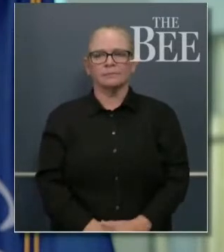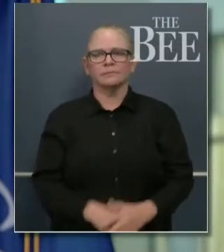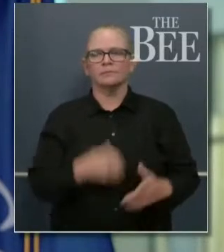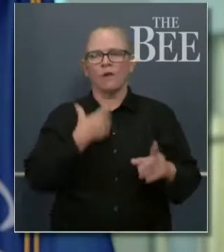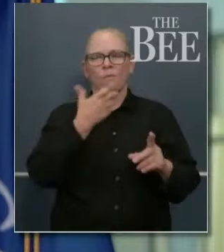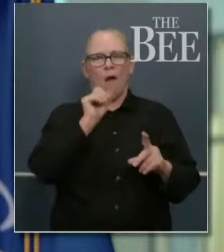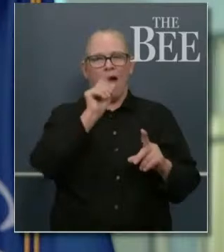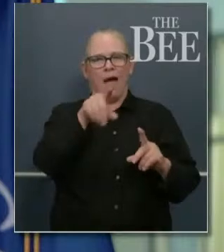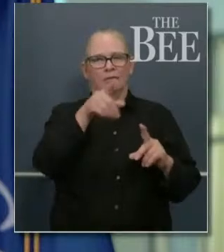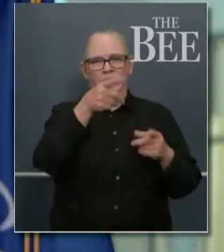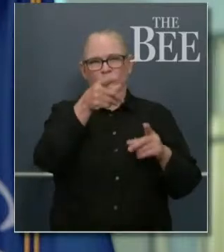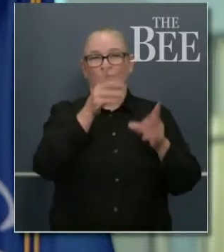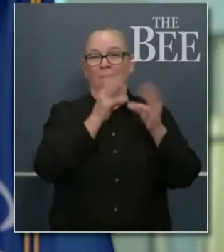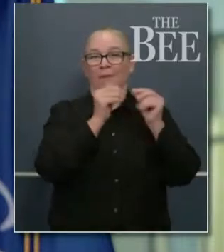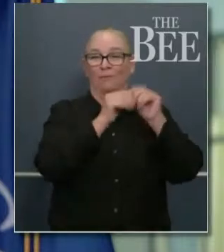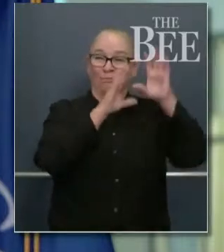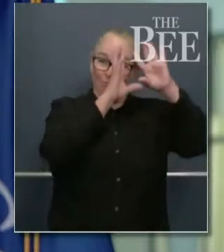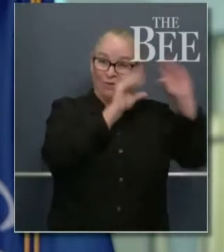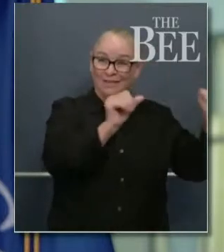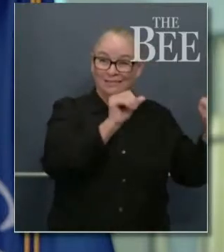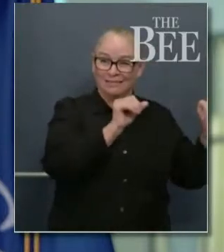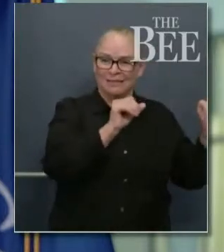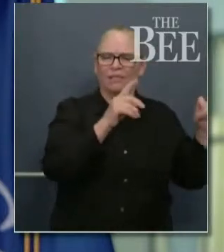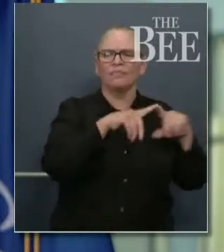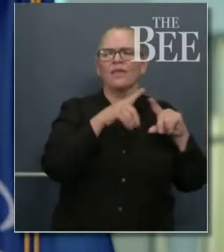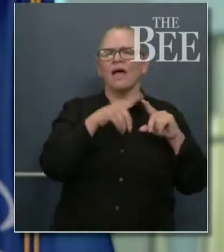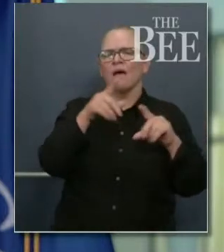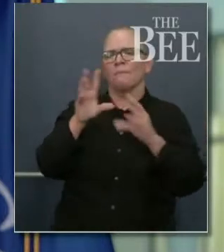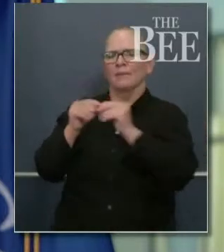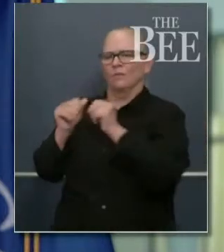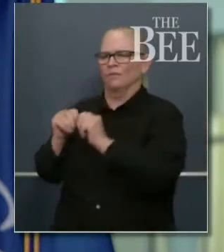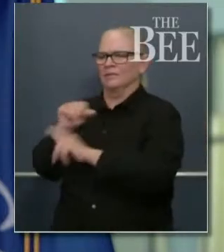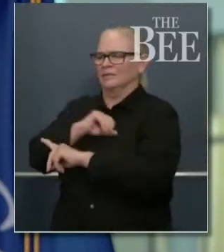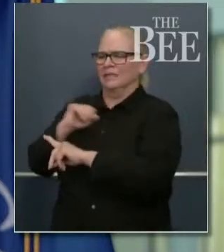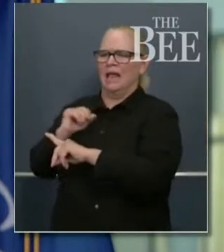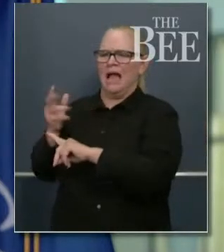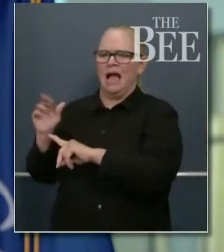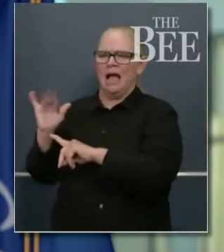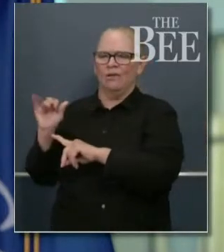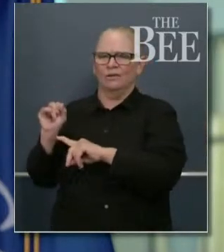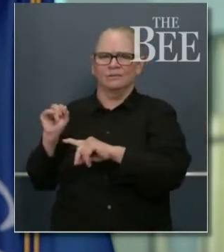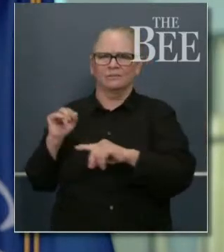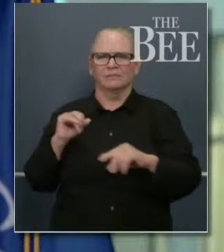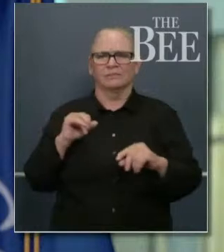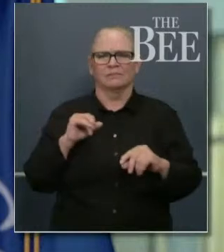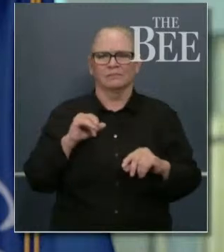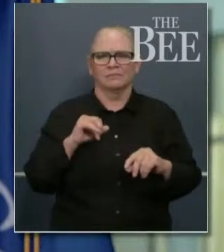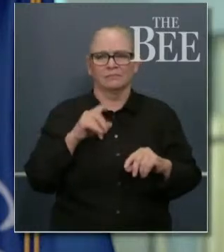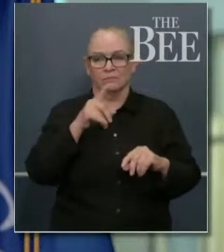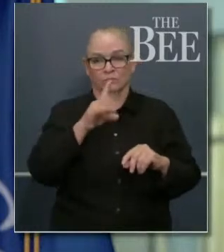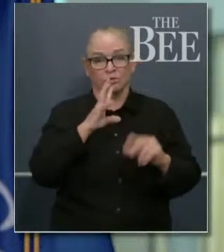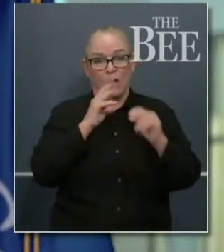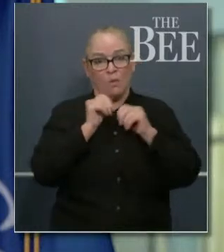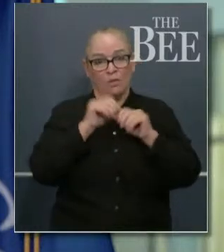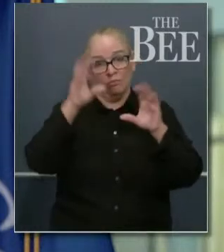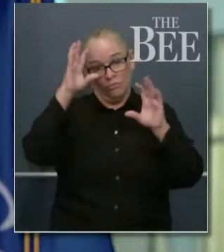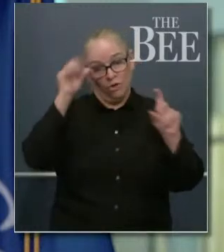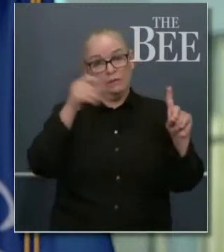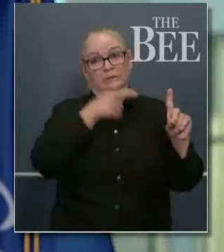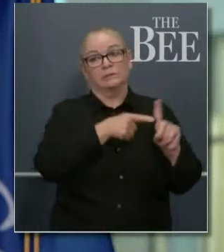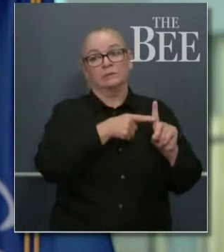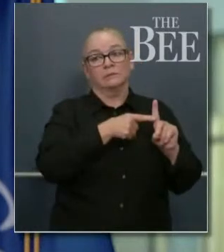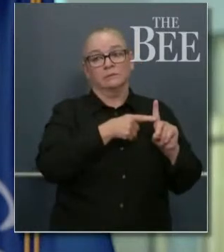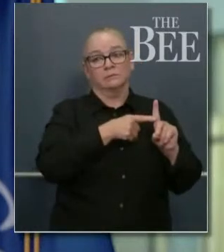and then your meeting with Senator Harris. I'm wondering, if you will, when you talked to President Trump, if you felt heard